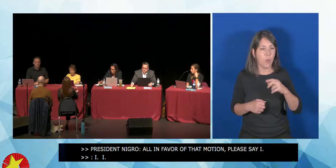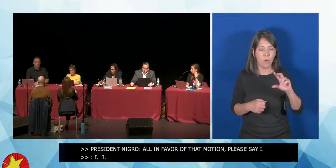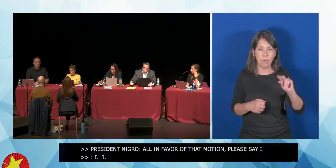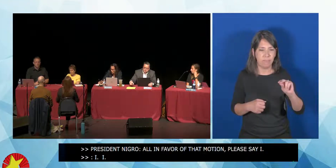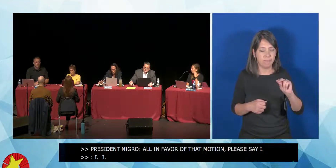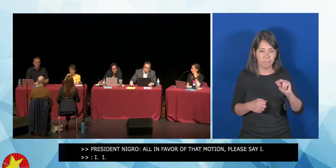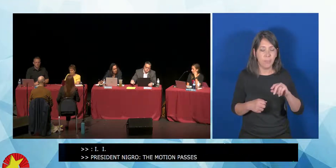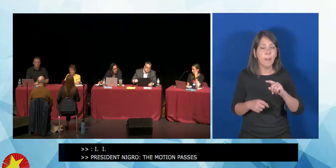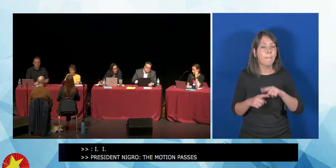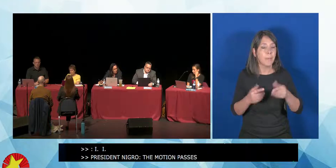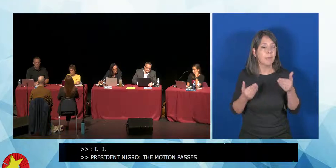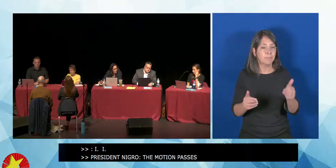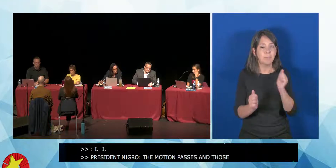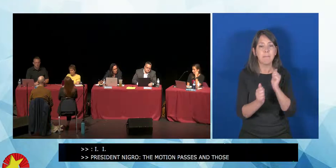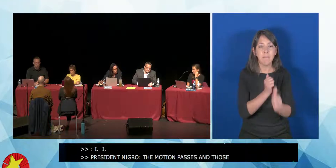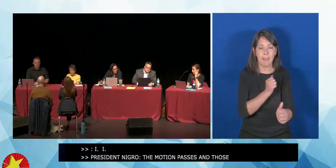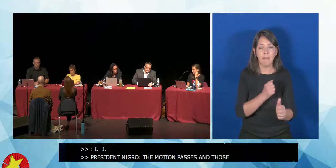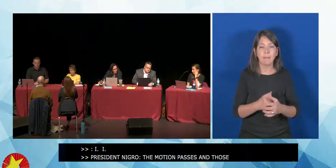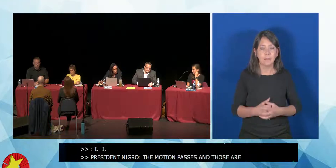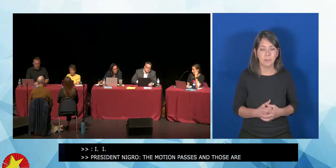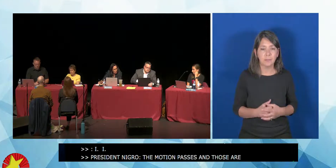agenda.